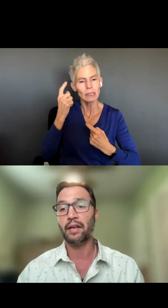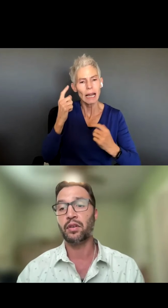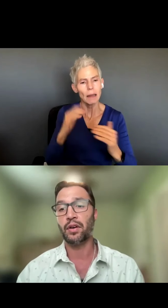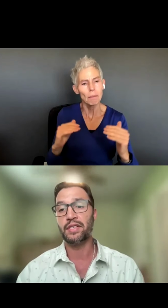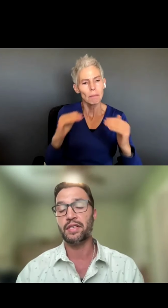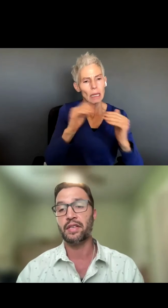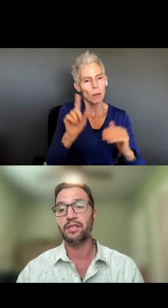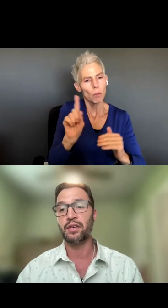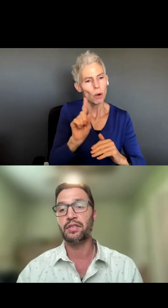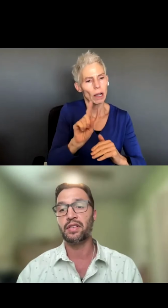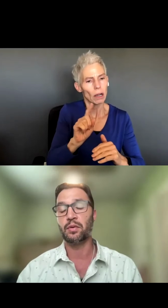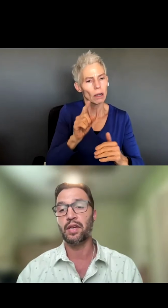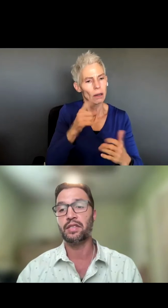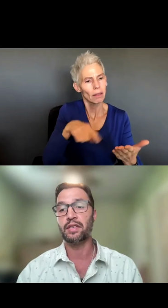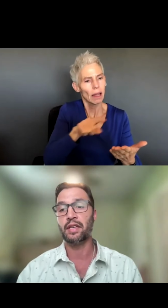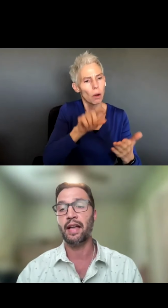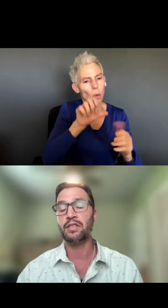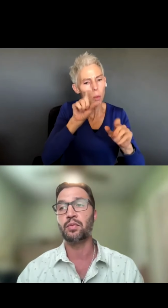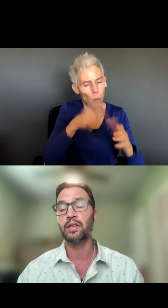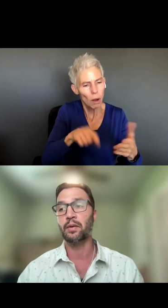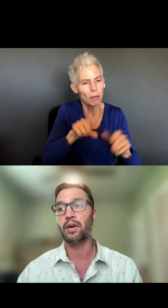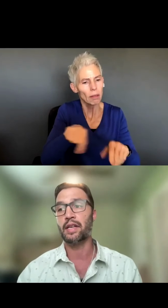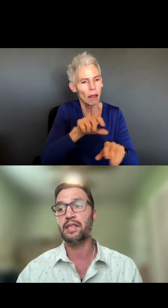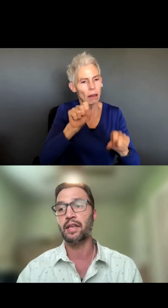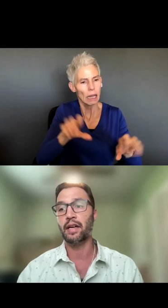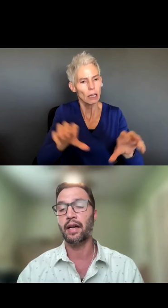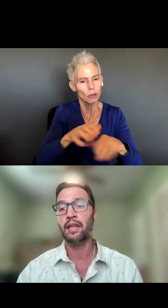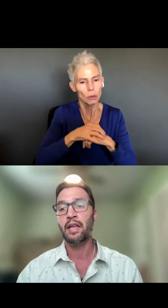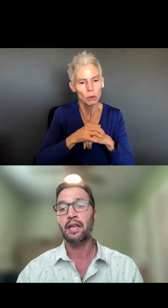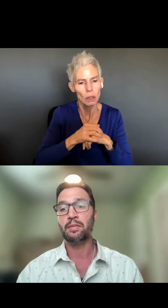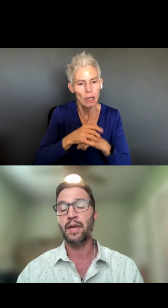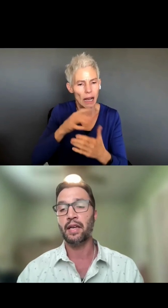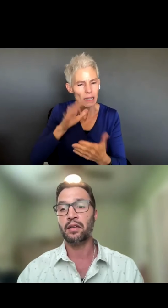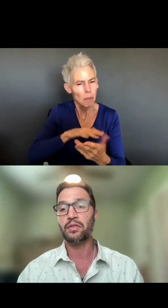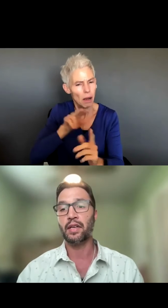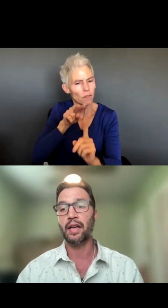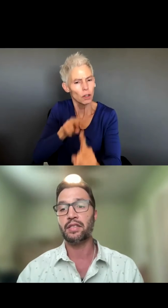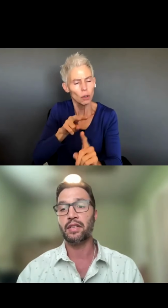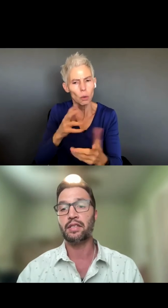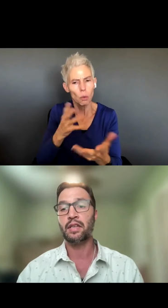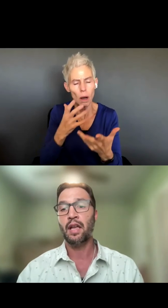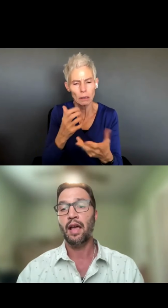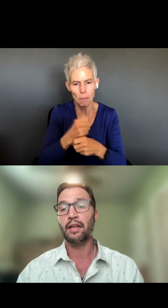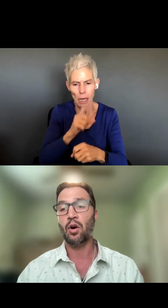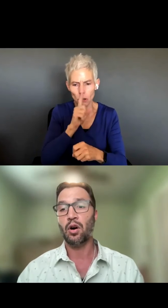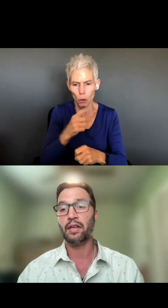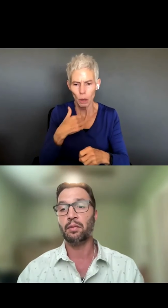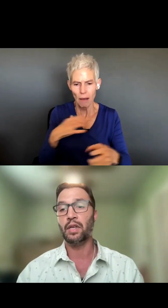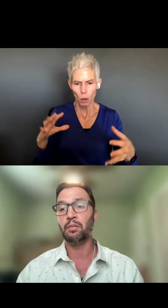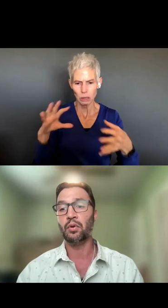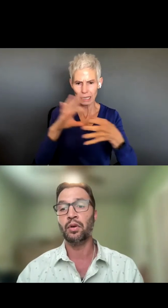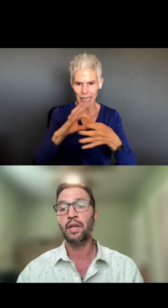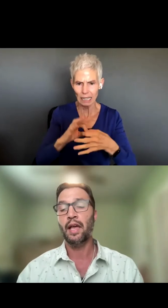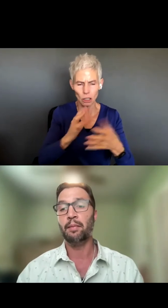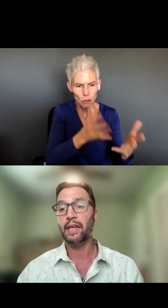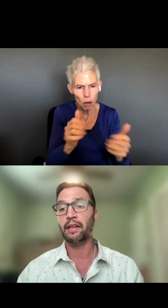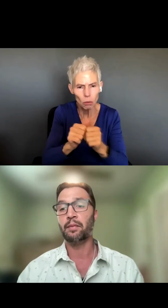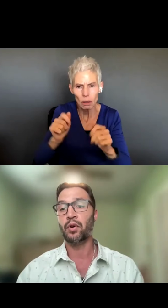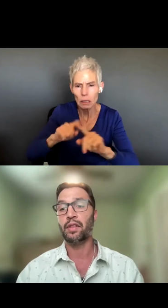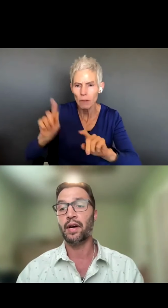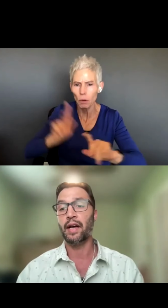people out of crisis in certain situations, and that's really where I see it at, is making those connections and talking to people